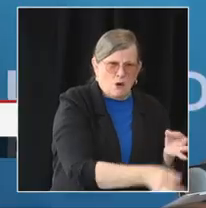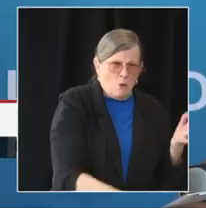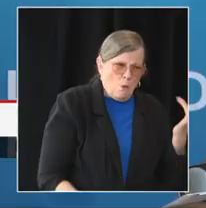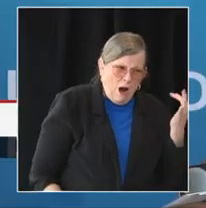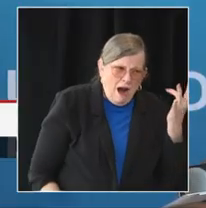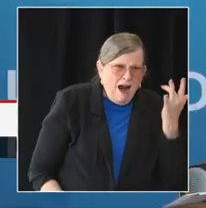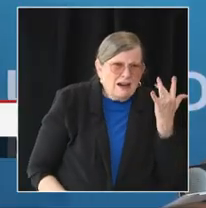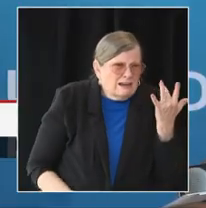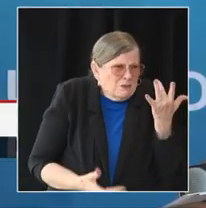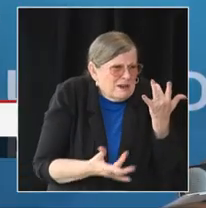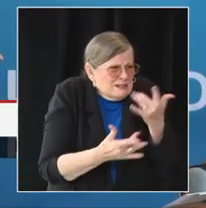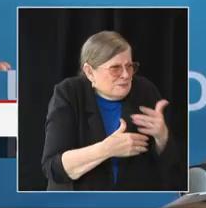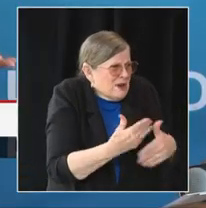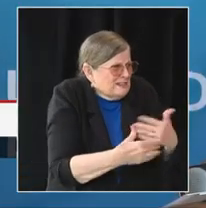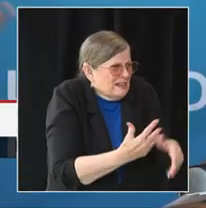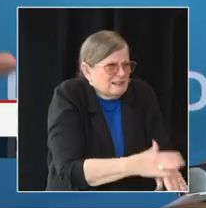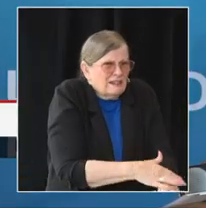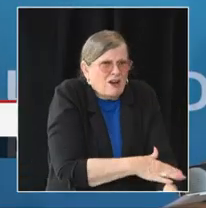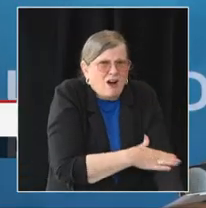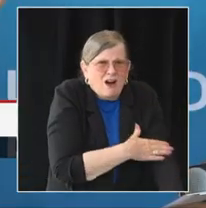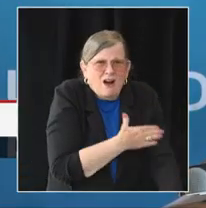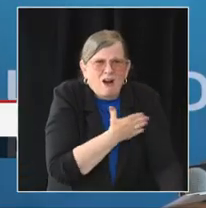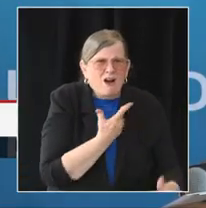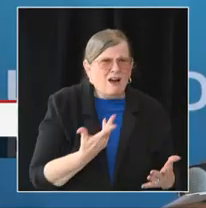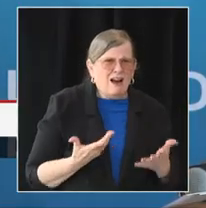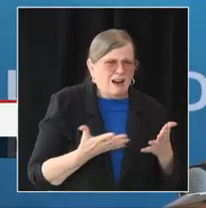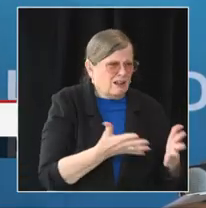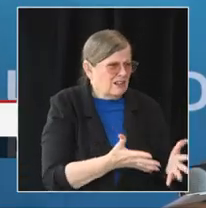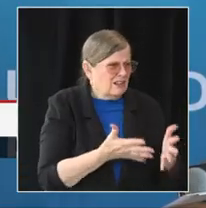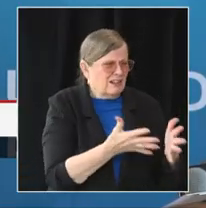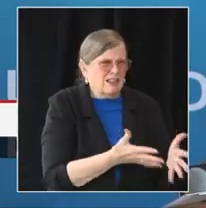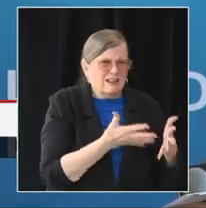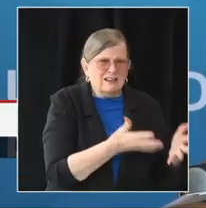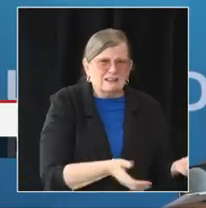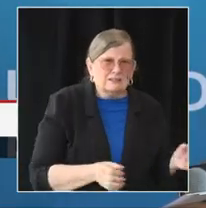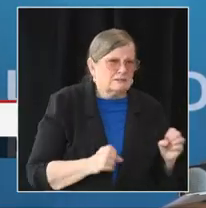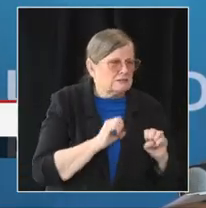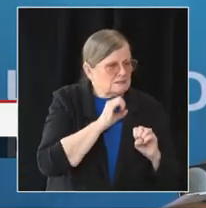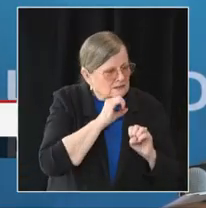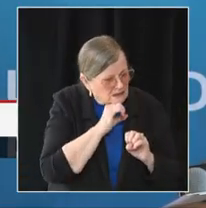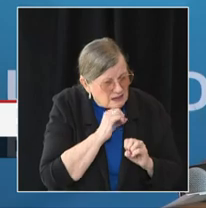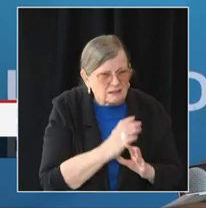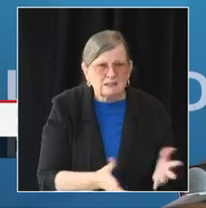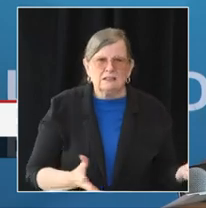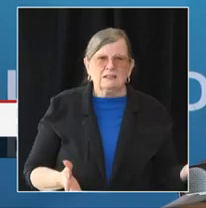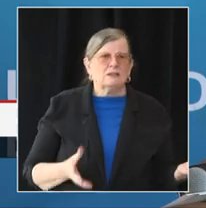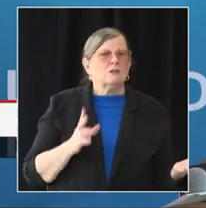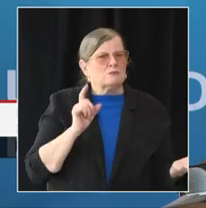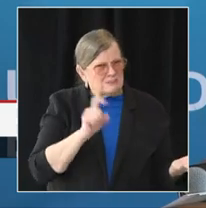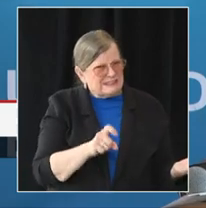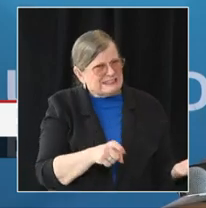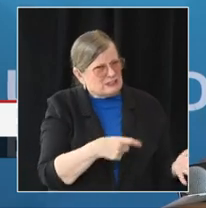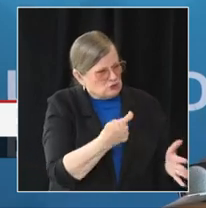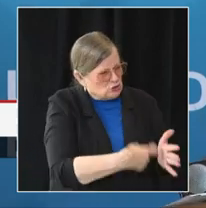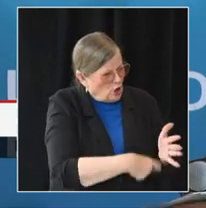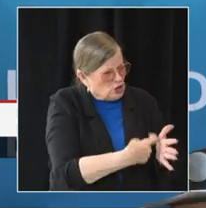not without cost, both to the surrounding community, but also to the district.